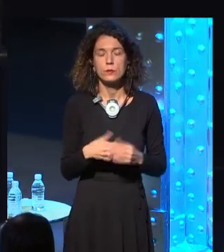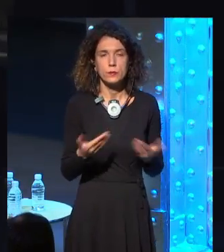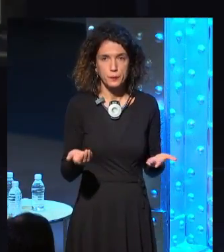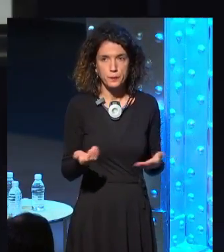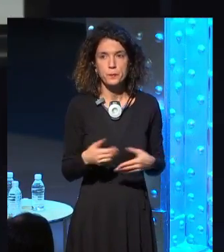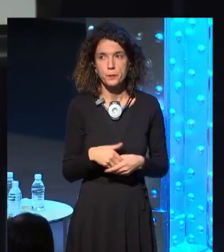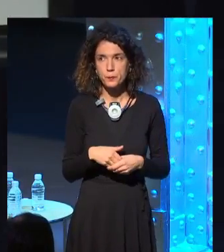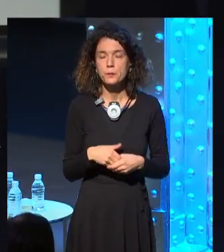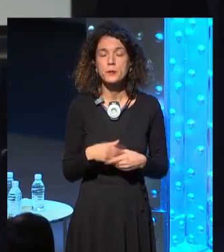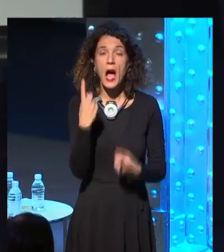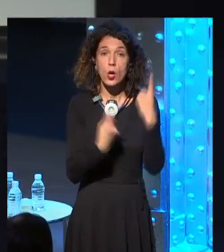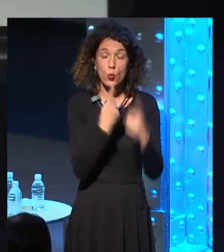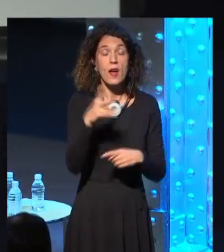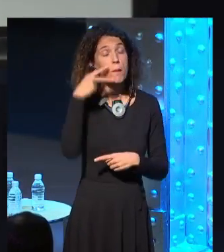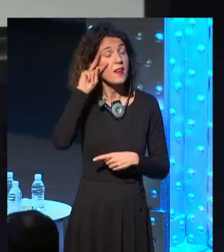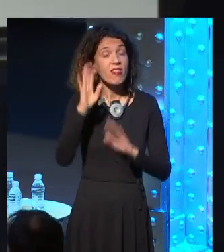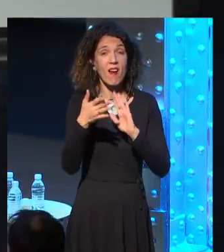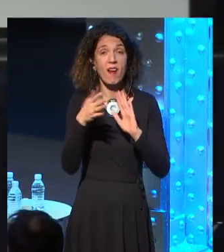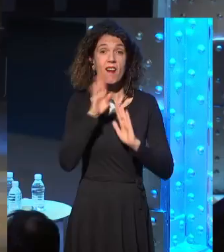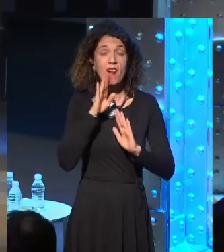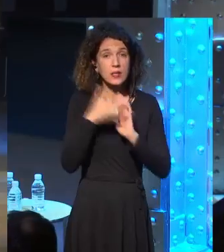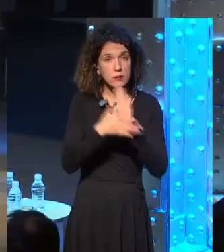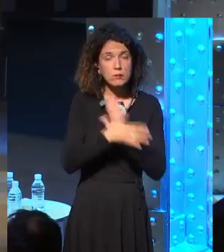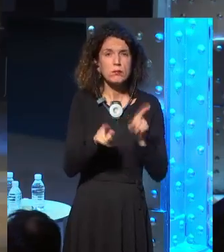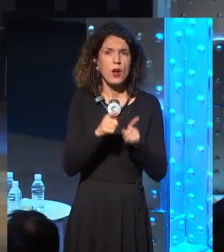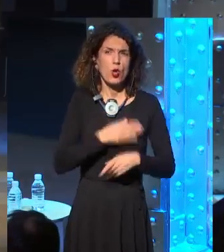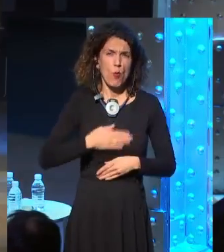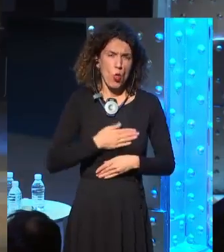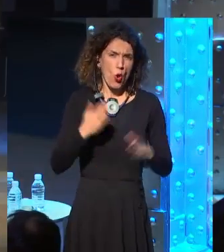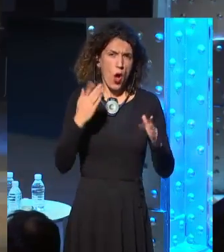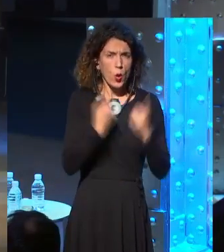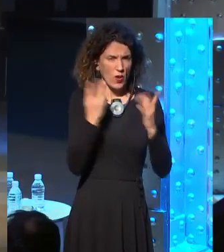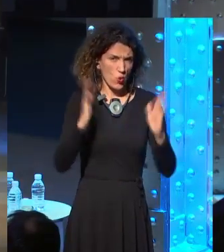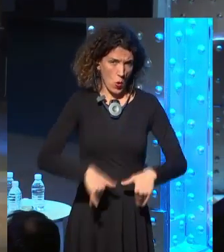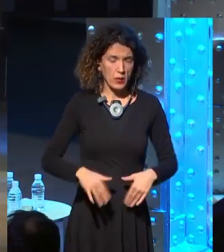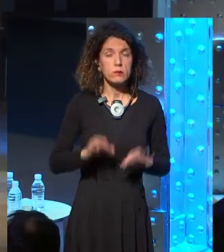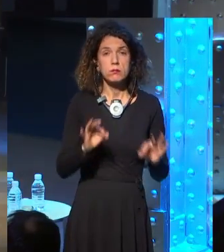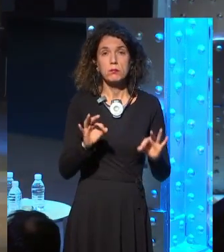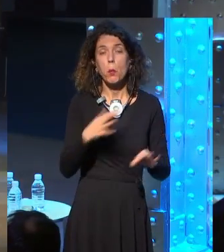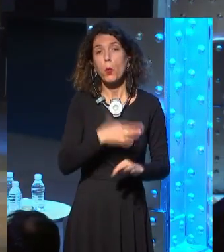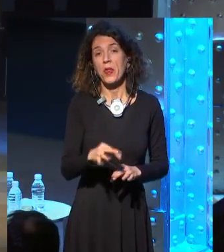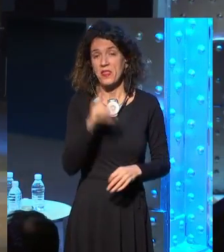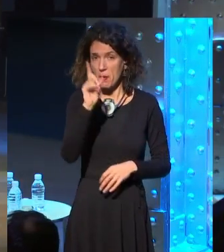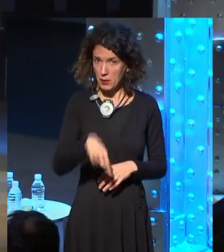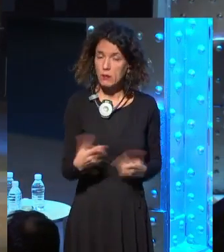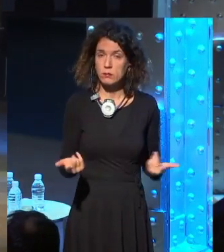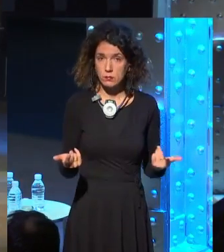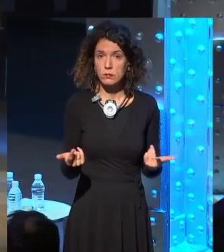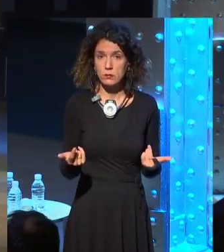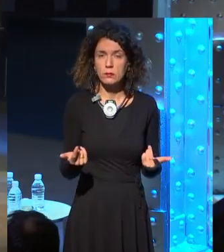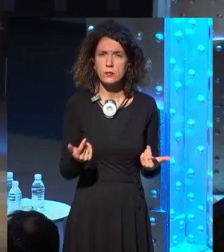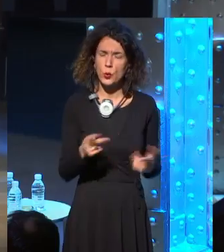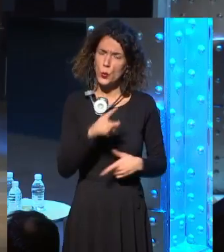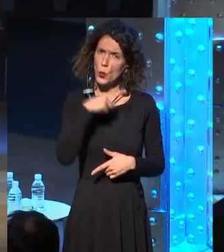And some of these experiences are not really pleasurable at all. In fact, they can be rather